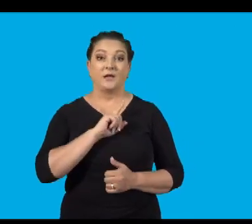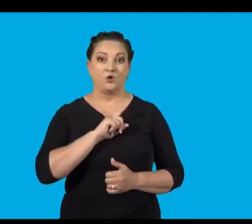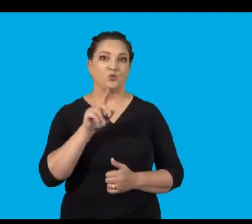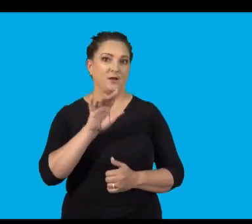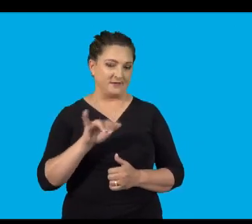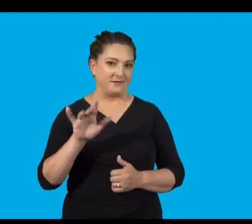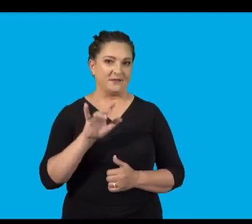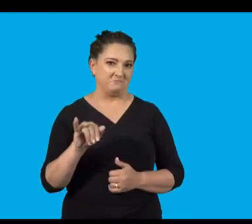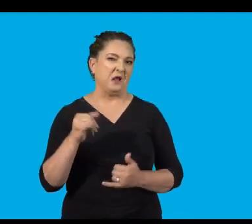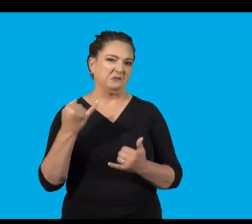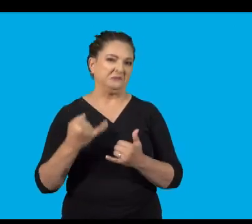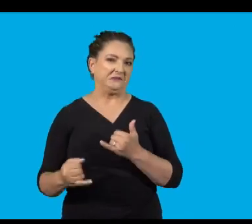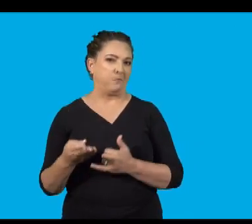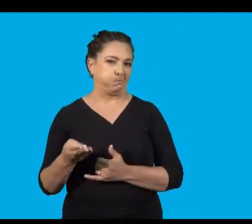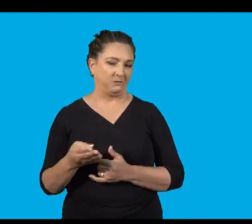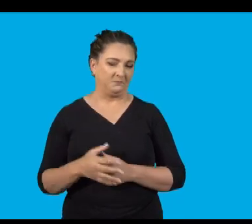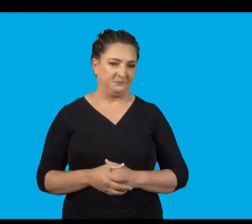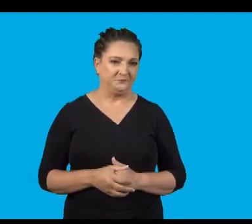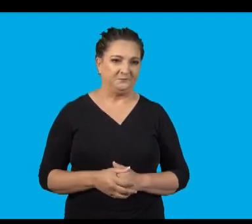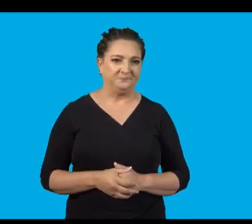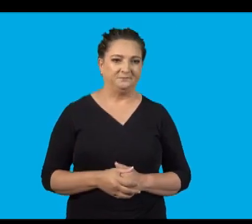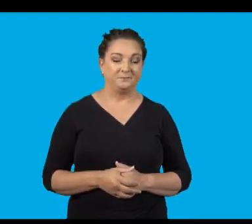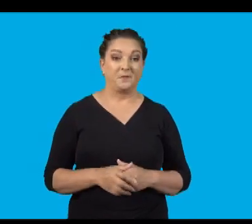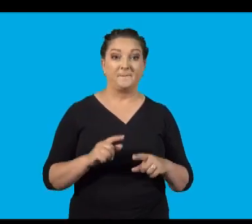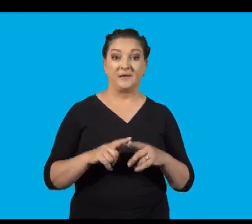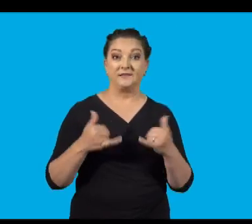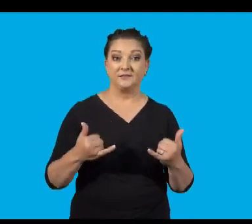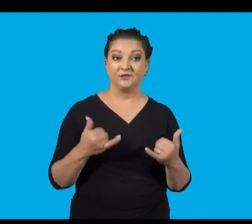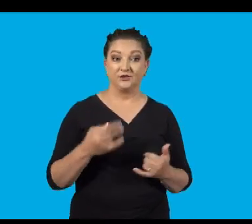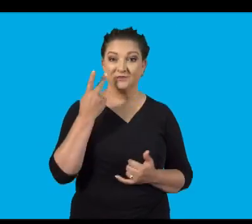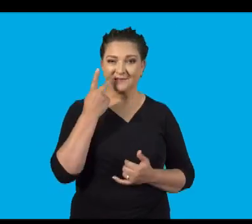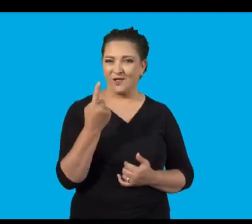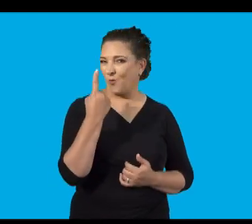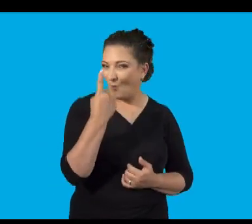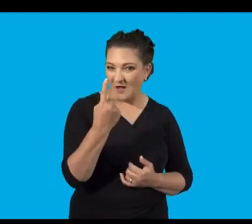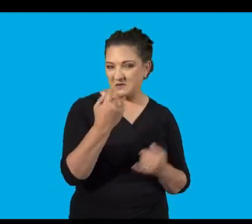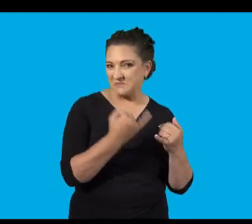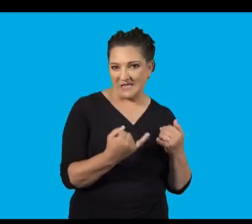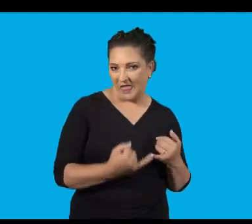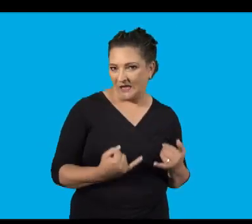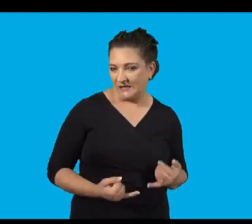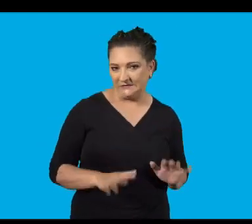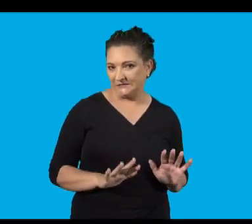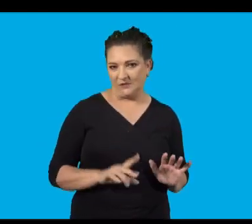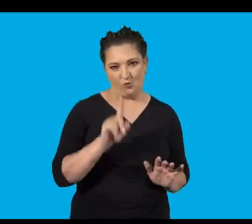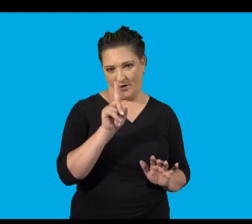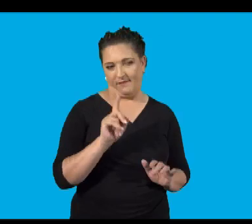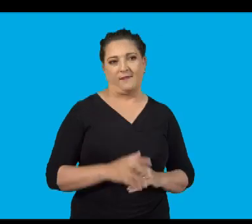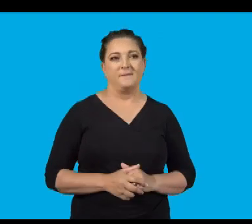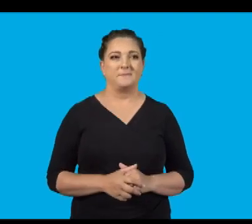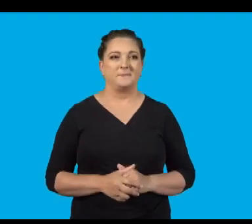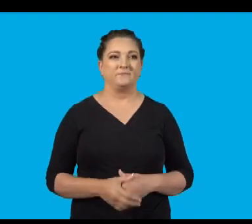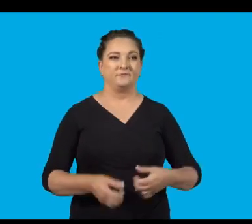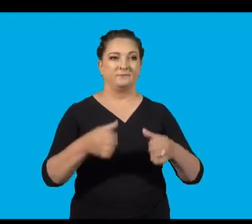were looking at the spelling error. Okay, now remember they asked you for a single error in each sentence.